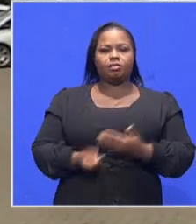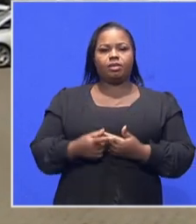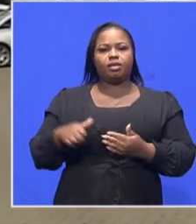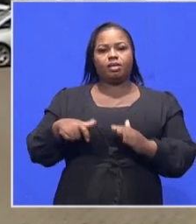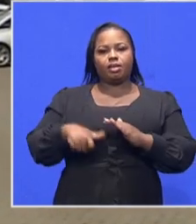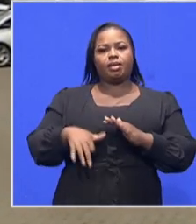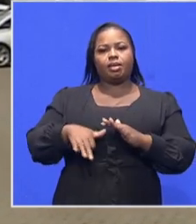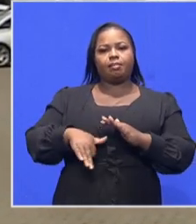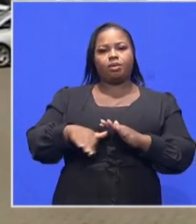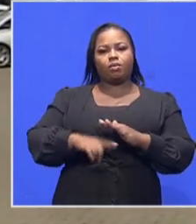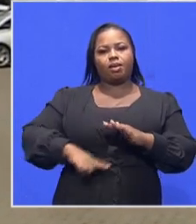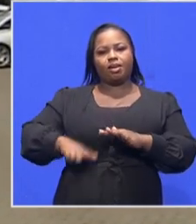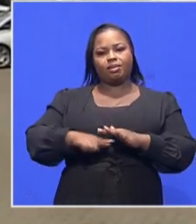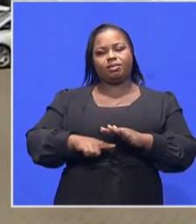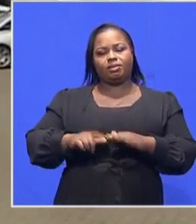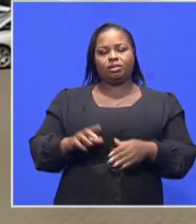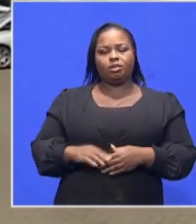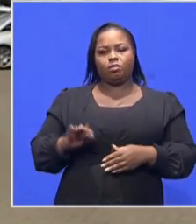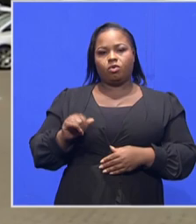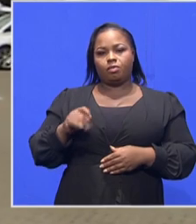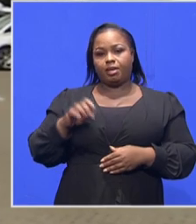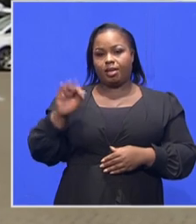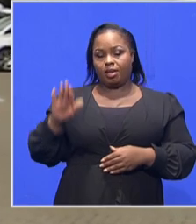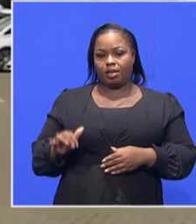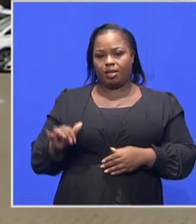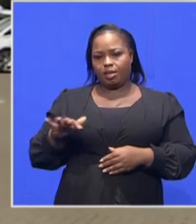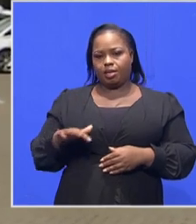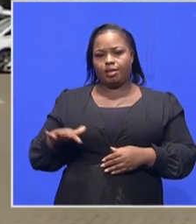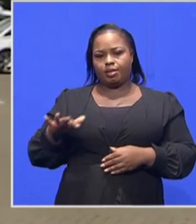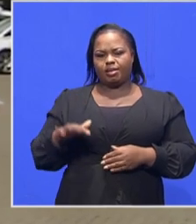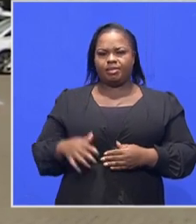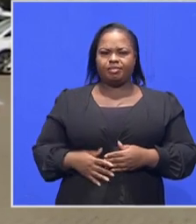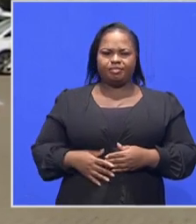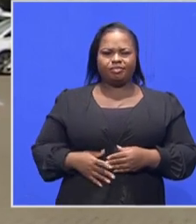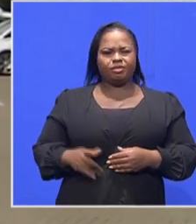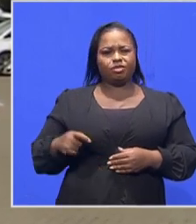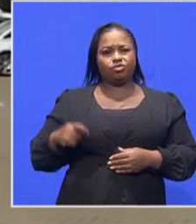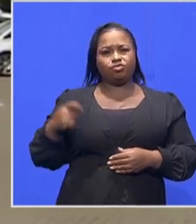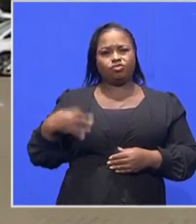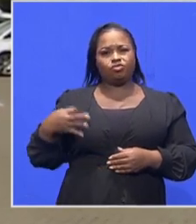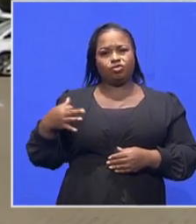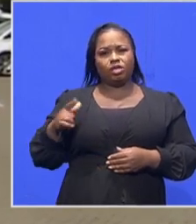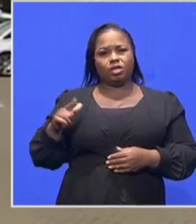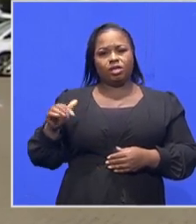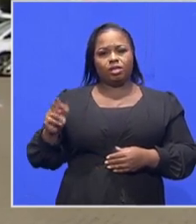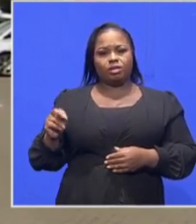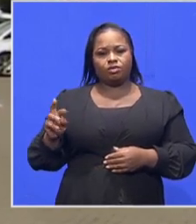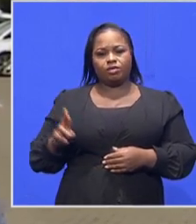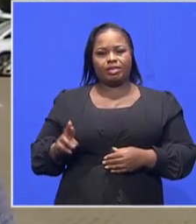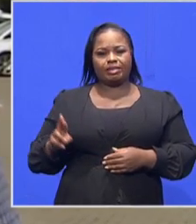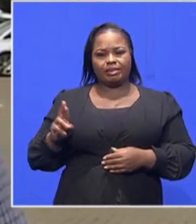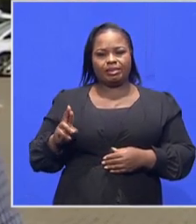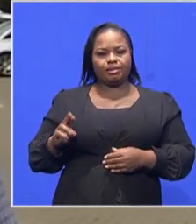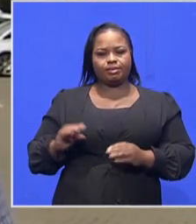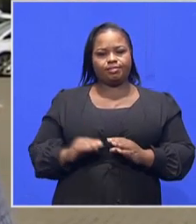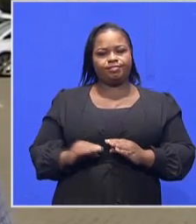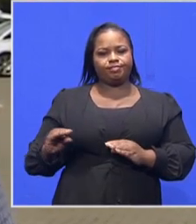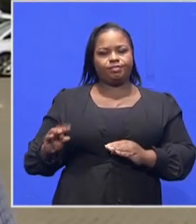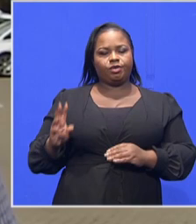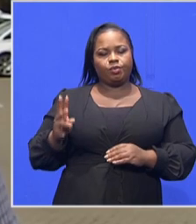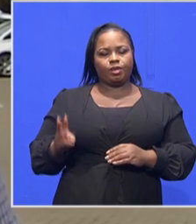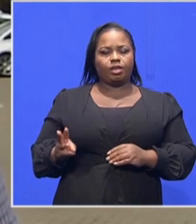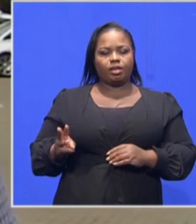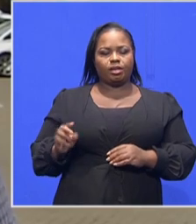Namaqualand, the Boegoebaai area specifically. A couple of trillion rands will be invested in